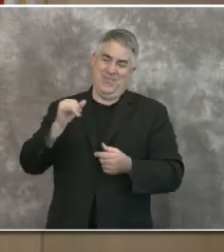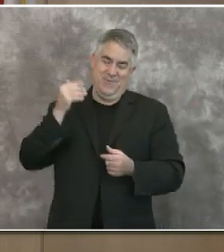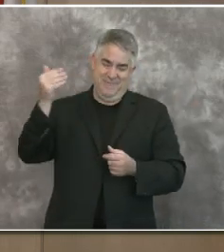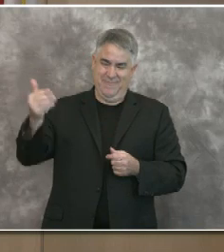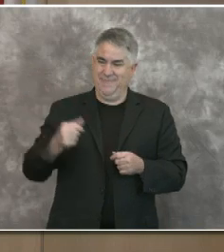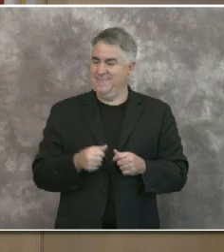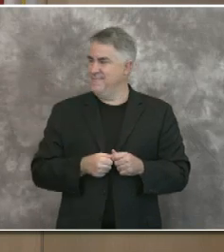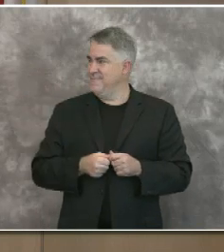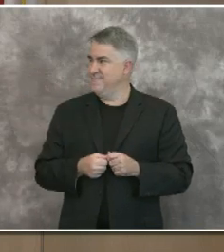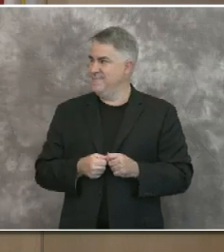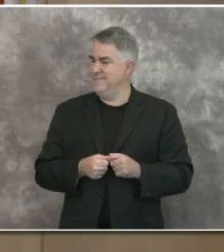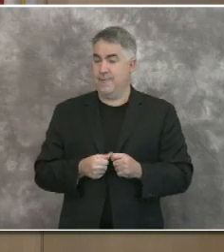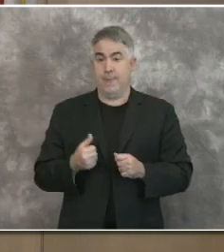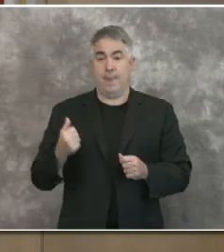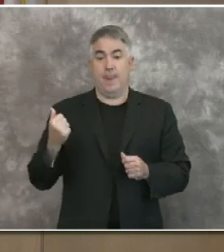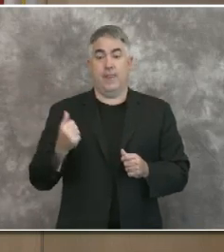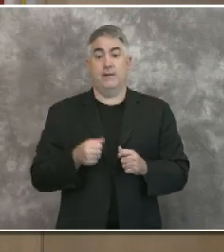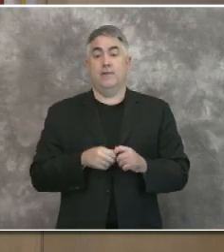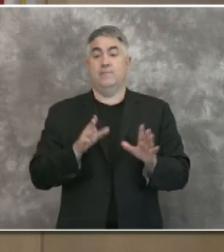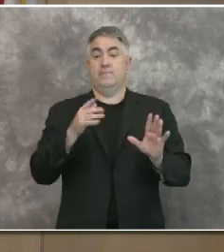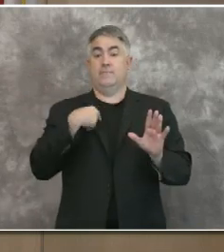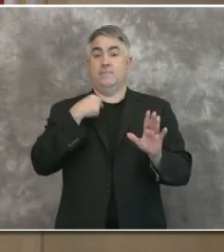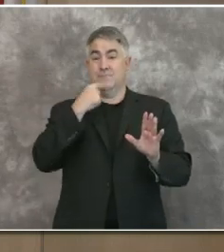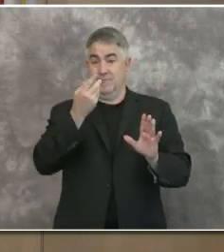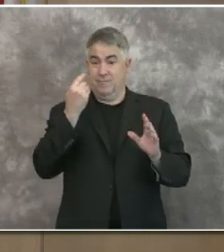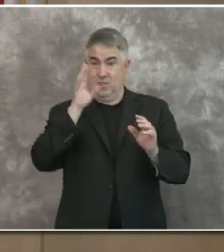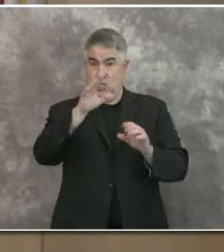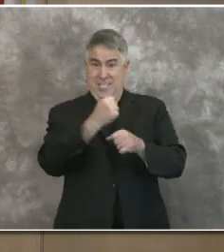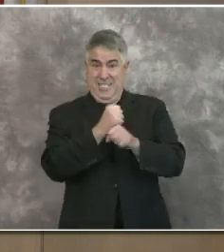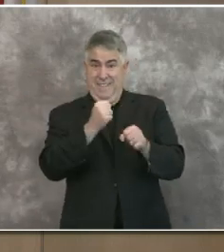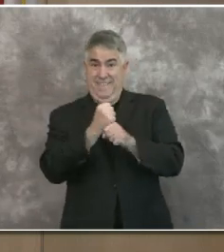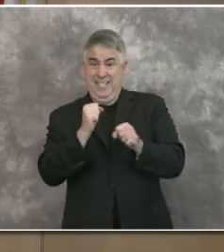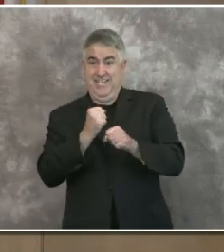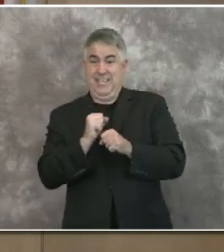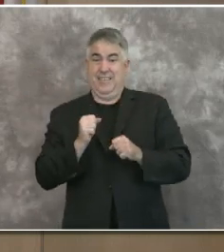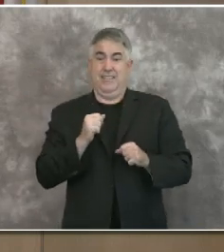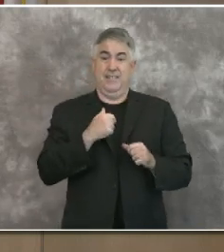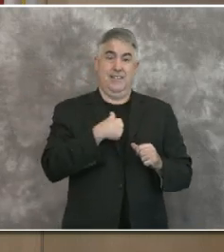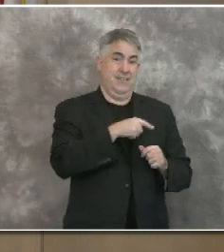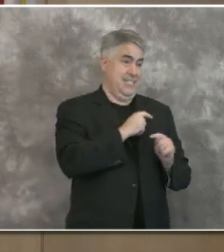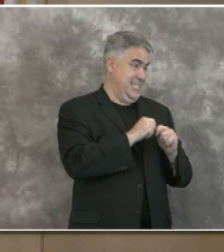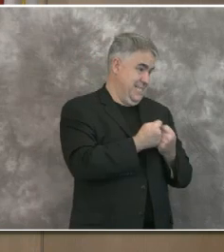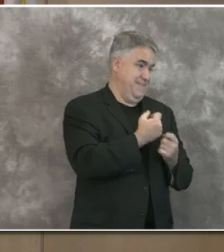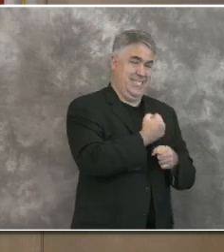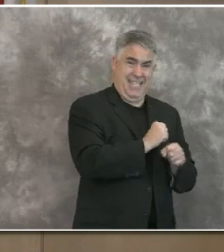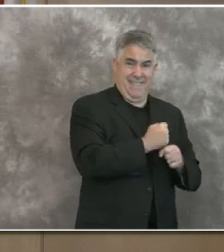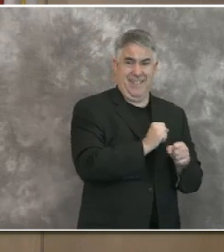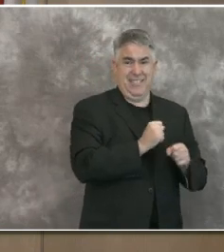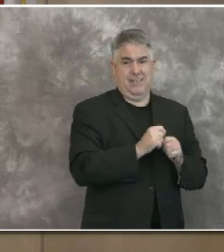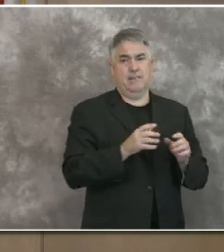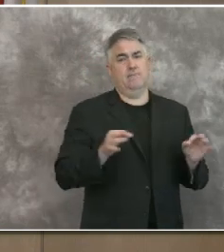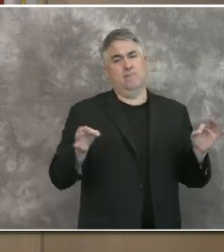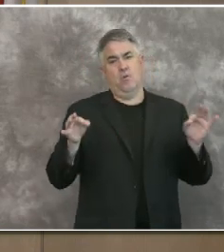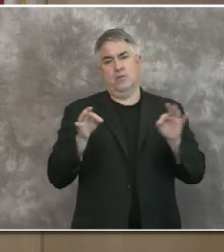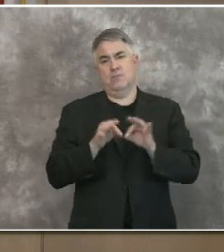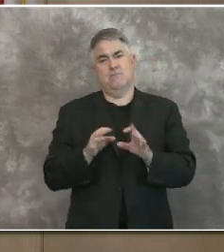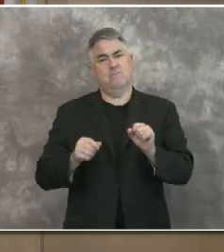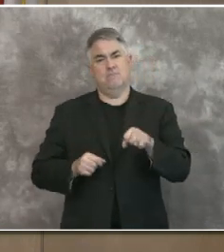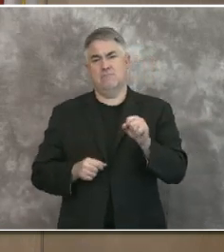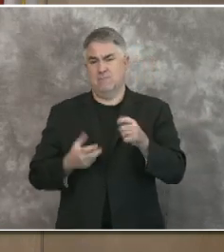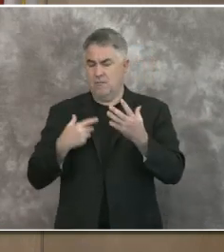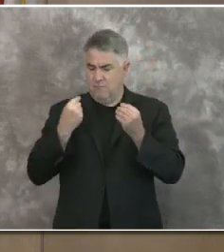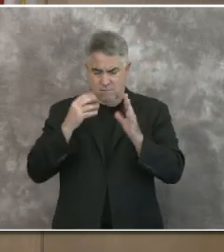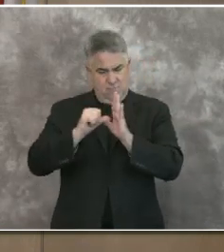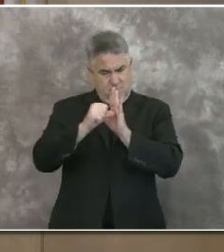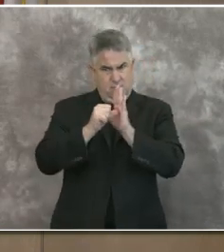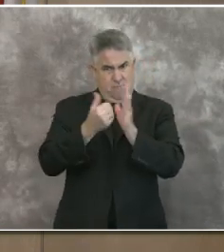your safety and the safety of our team members is to our restaurant community. I can't stress that enough. We've been working